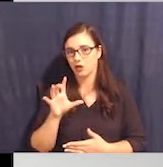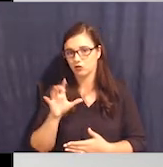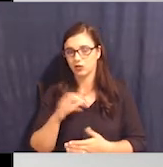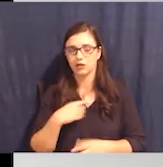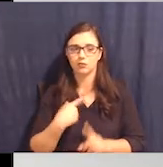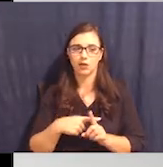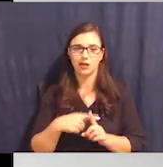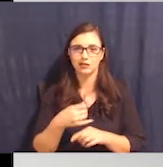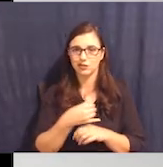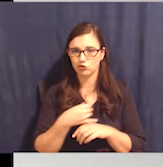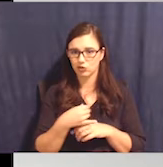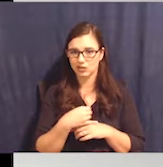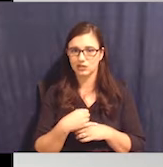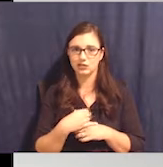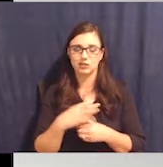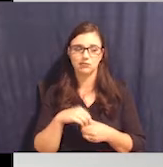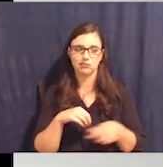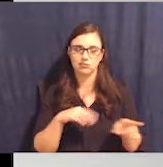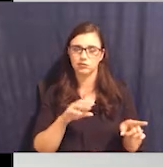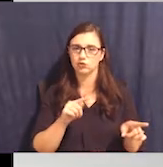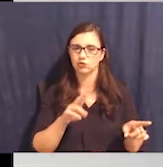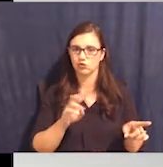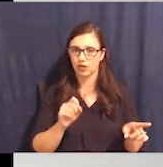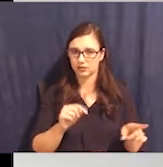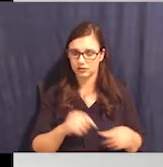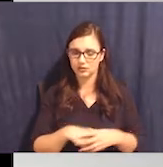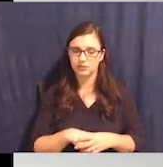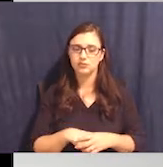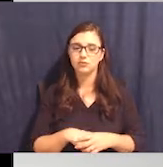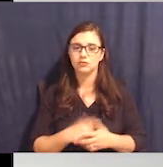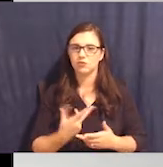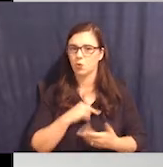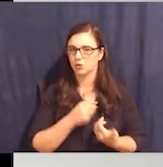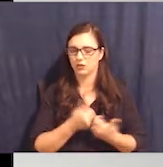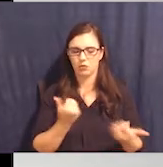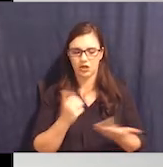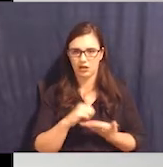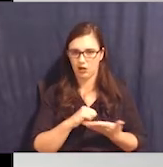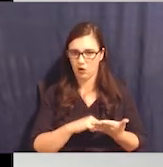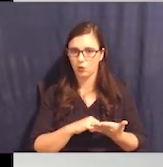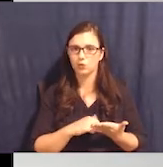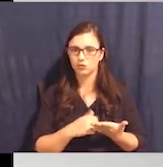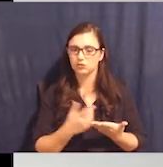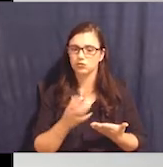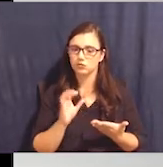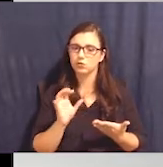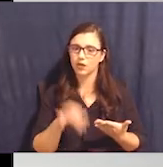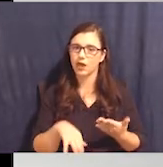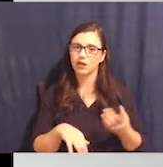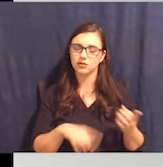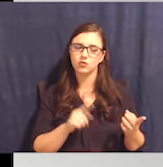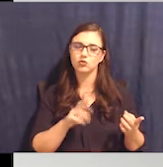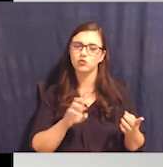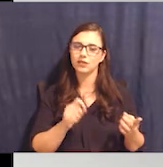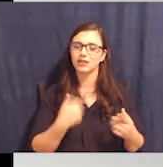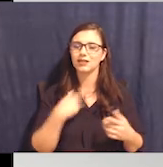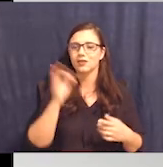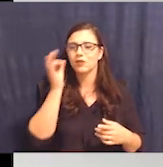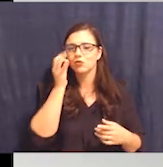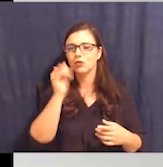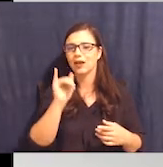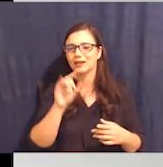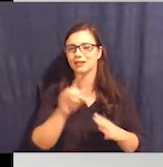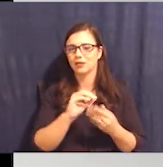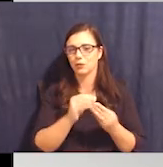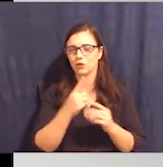$4,800 plus some interest and dividends in the trust, in its own separate account. Basically, the trust gets a